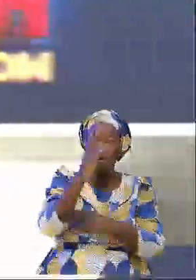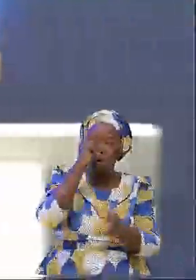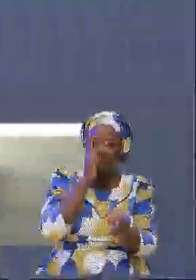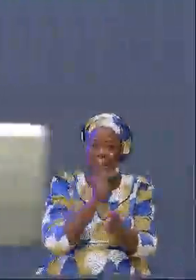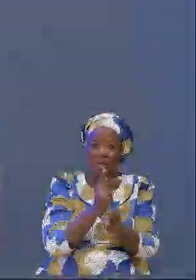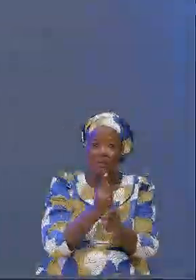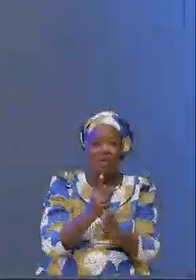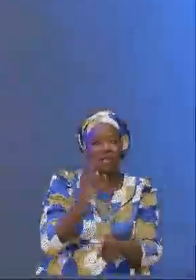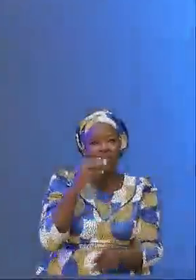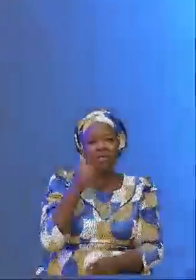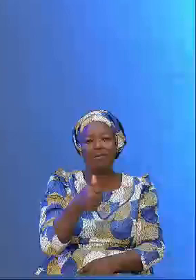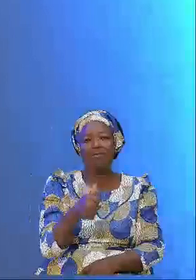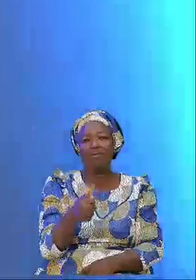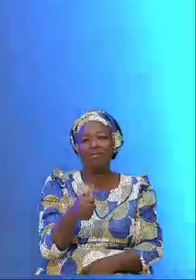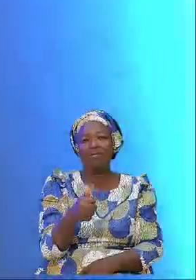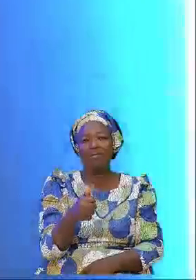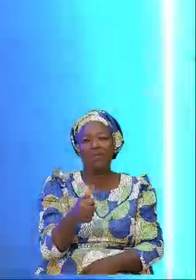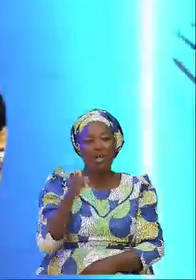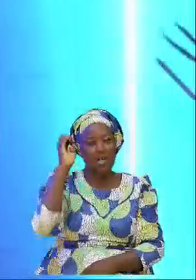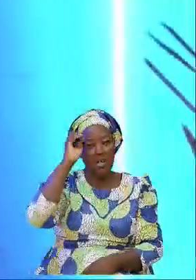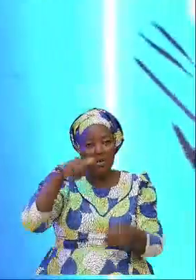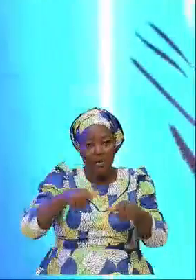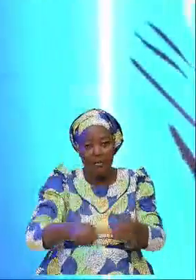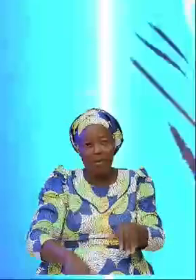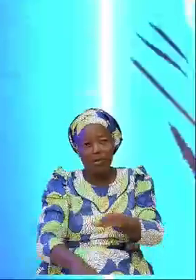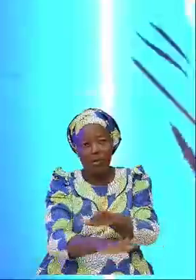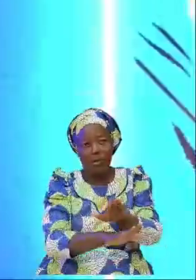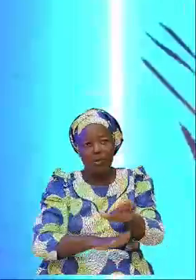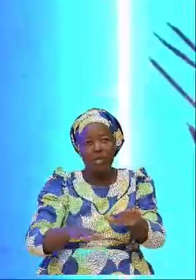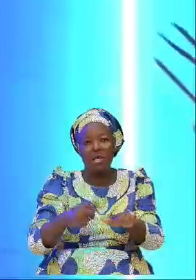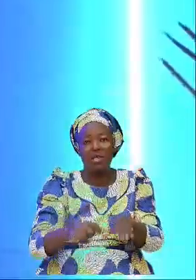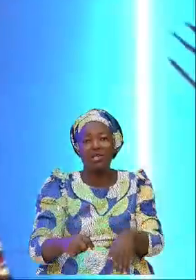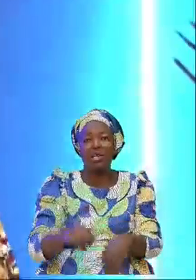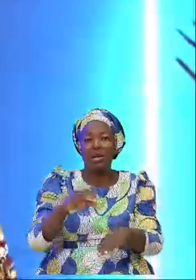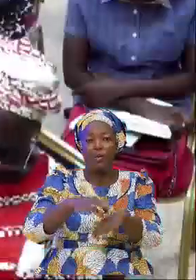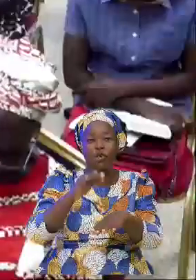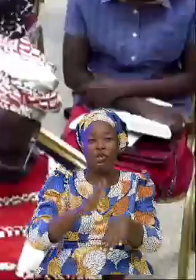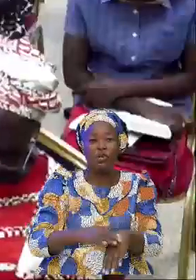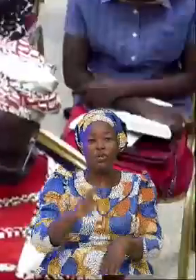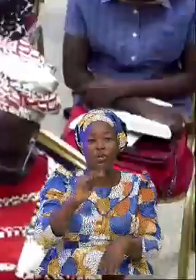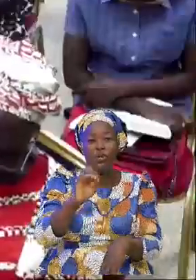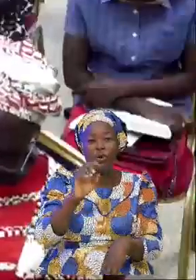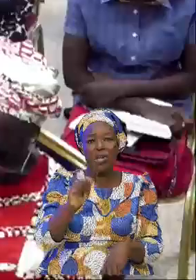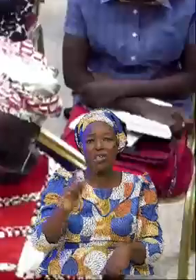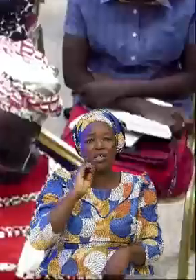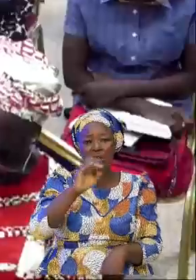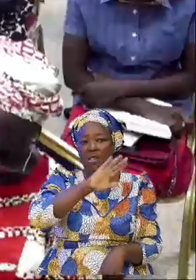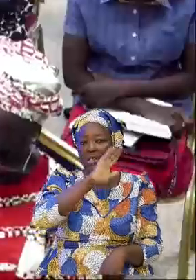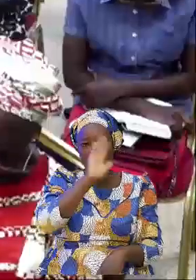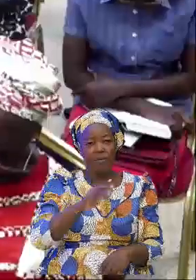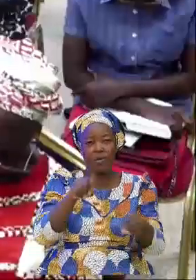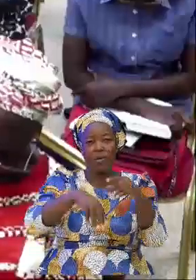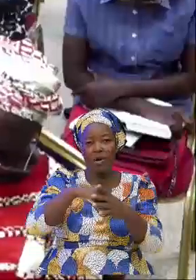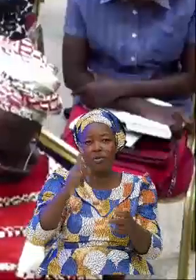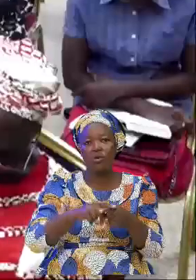he that is begotten of God keepeth himself. He remains under the